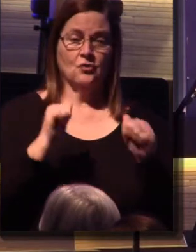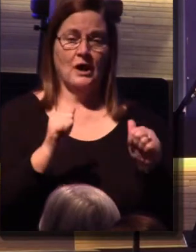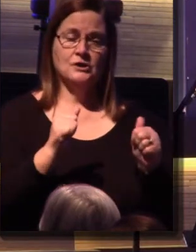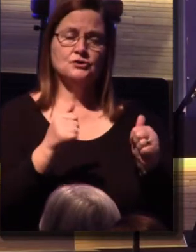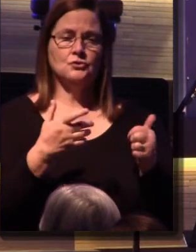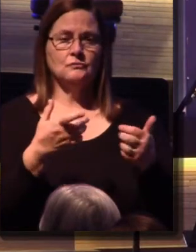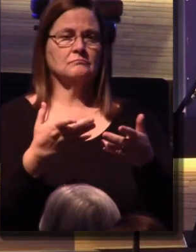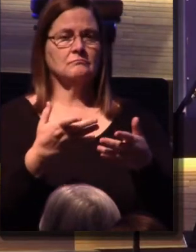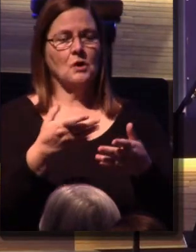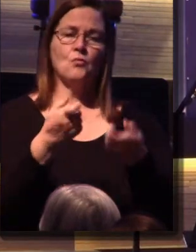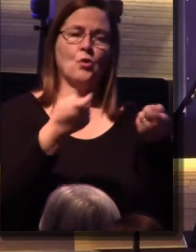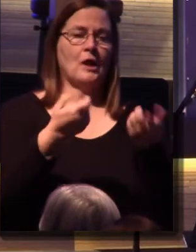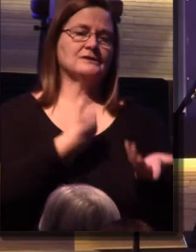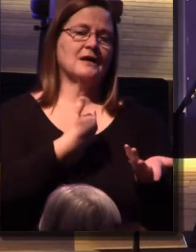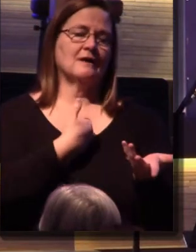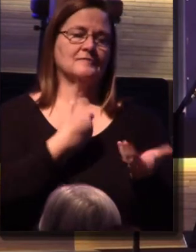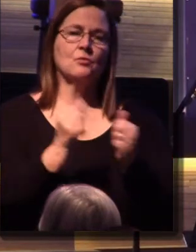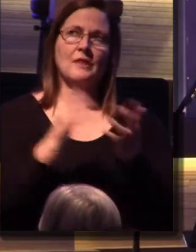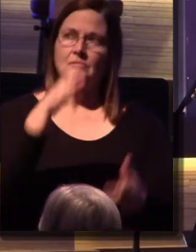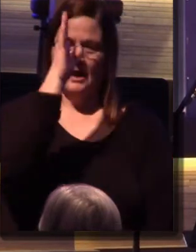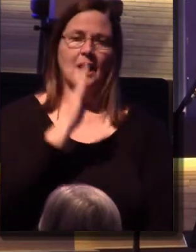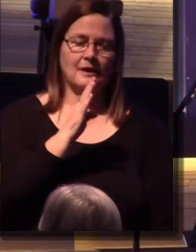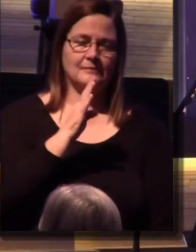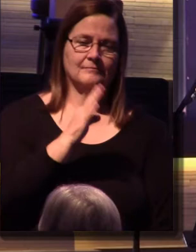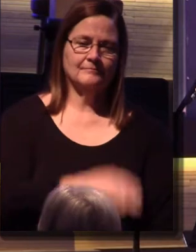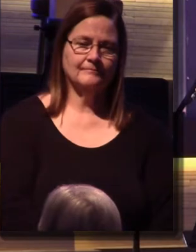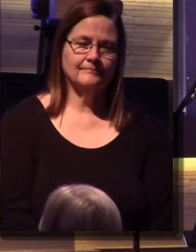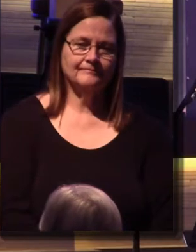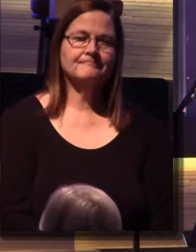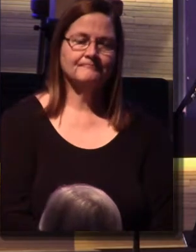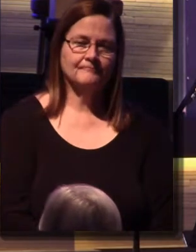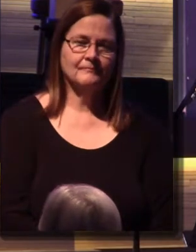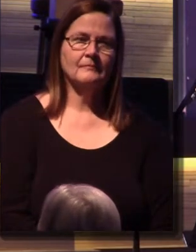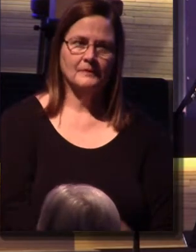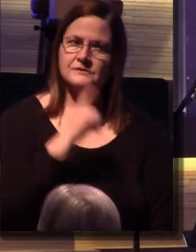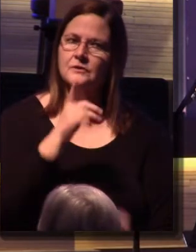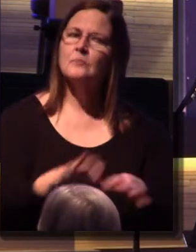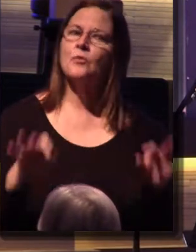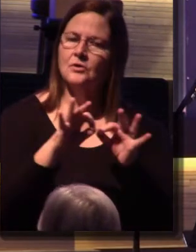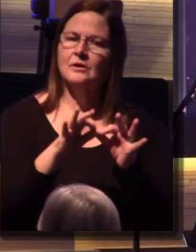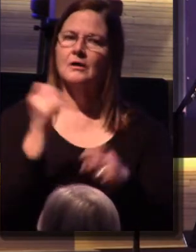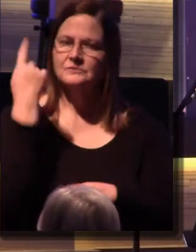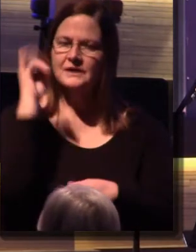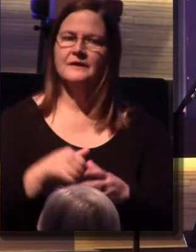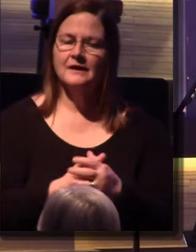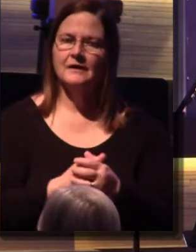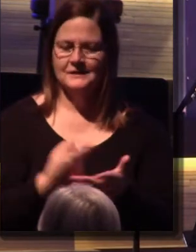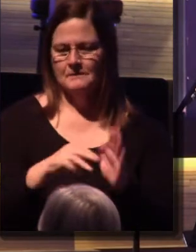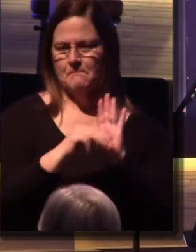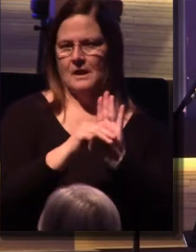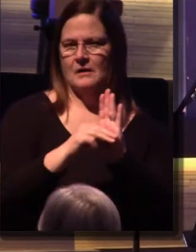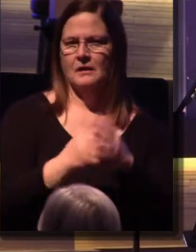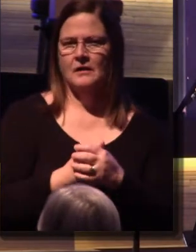at self-rule apart from God's kingdom and God's king. You got that? It's very important to understand